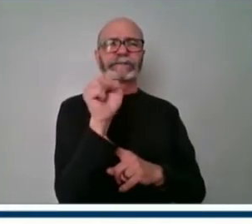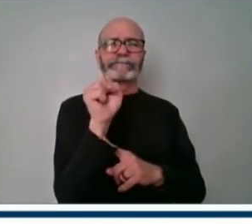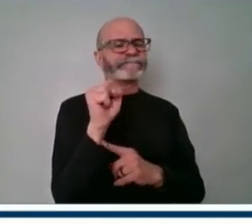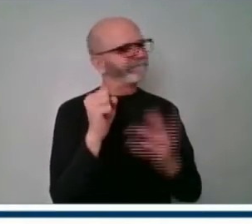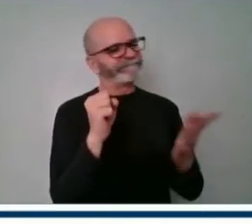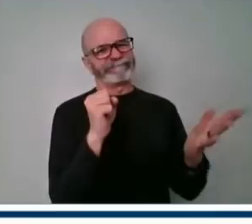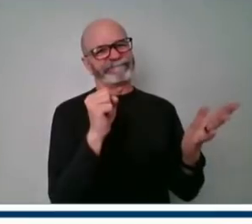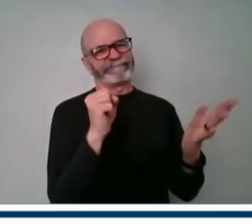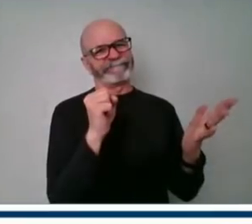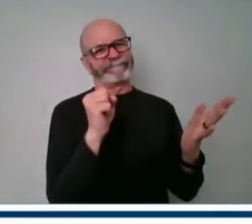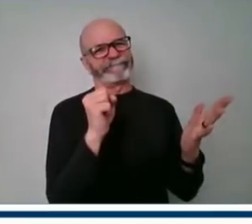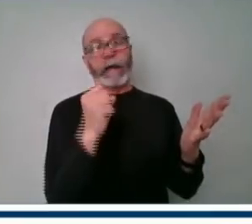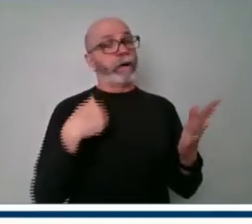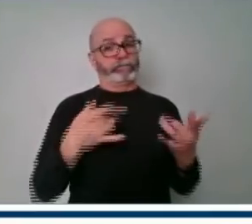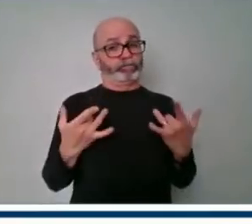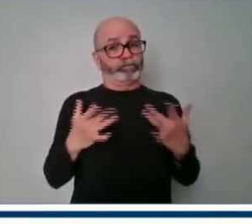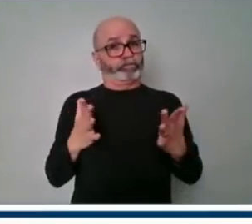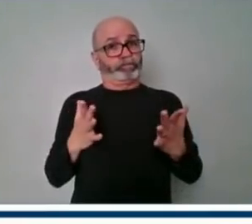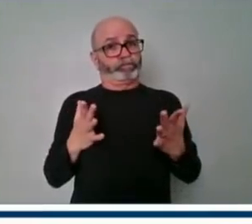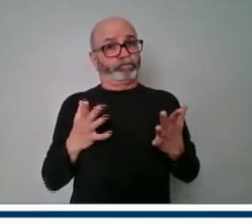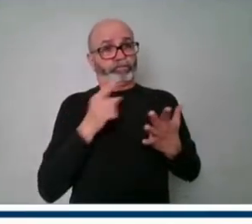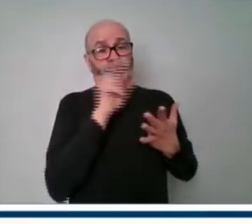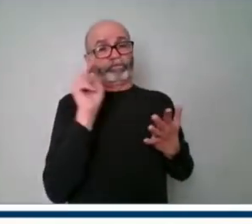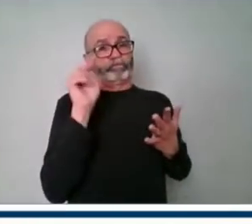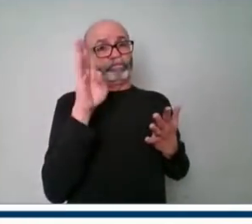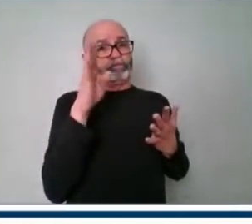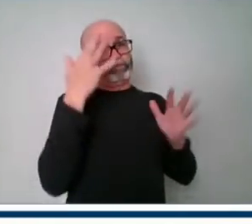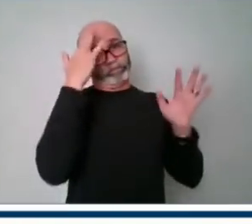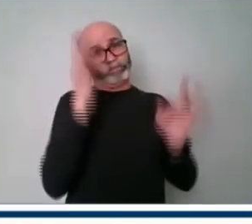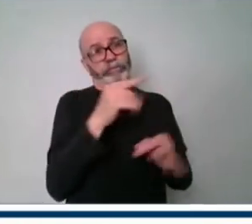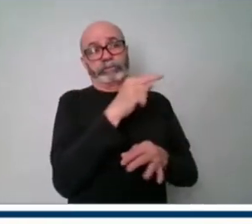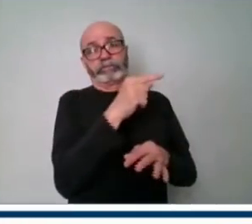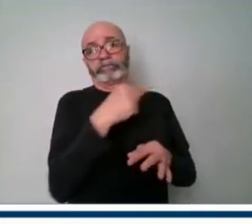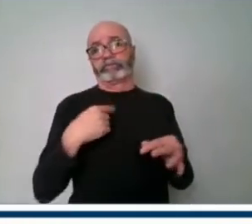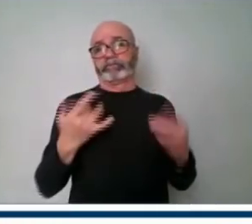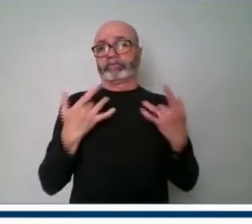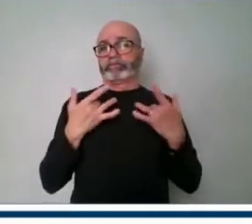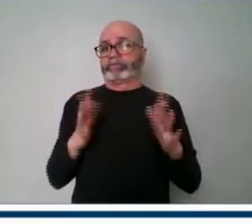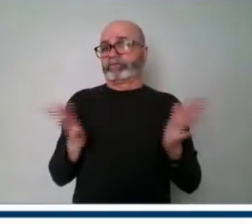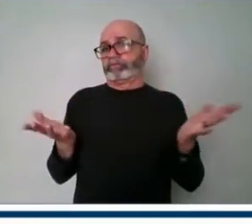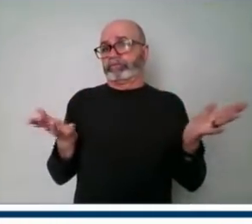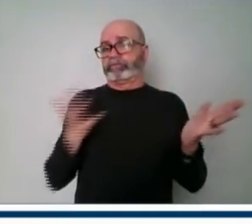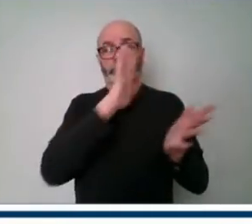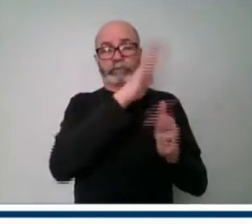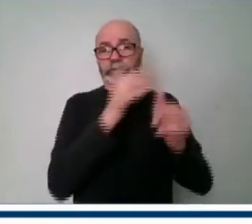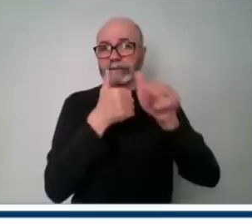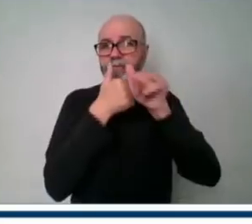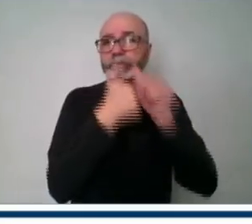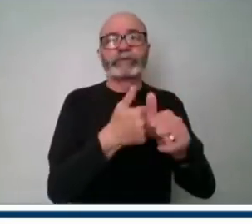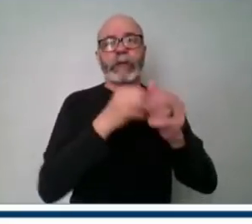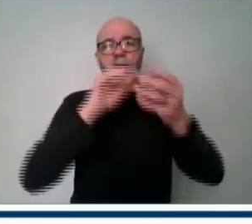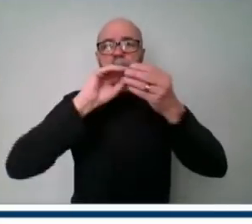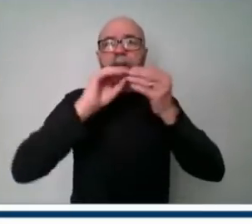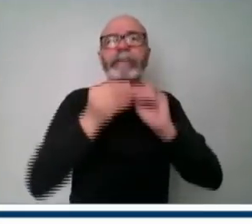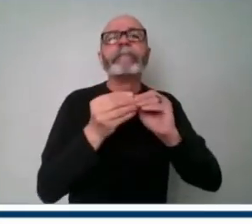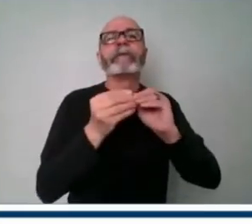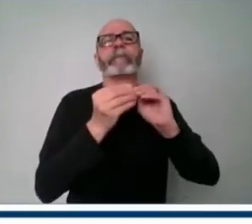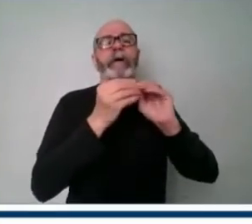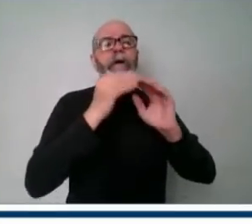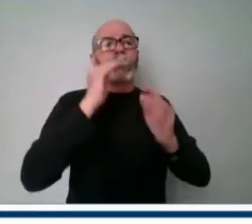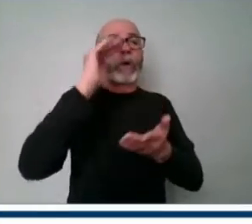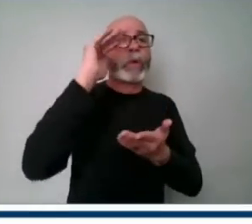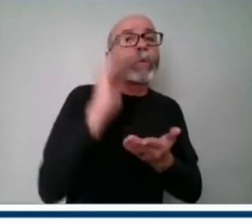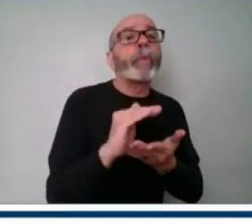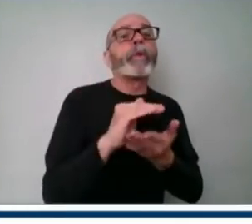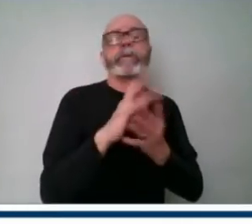would hope that New Brunswick could look at. We have comparable epidemiology. The risks of COVID are very similar in both provinces, but that's a decision